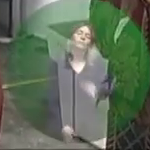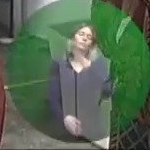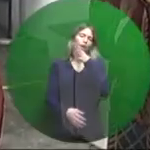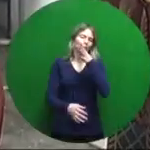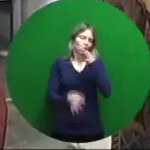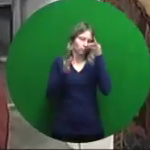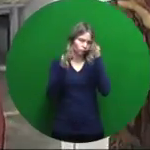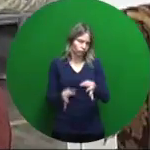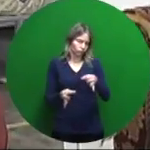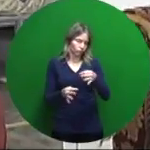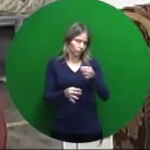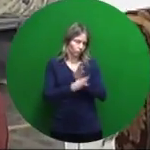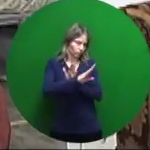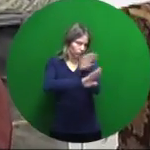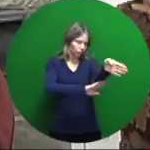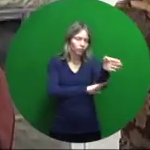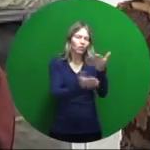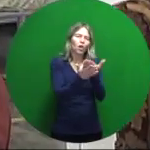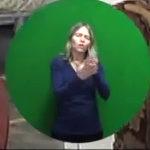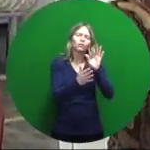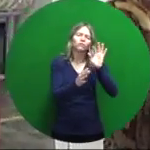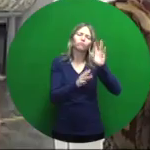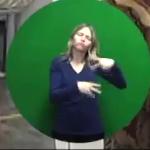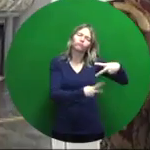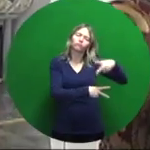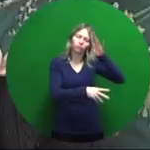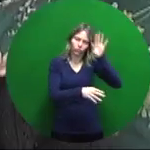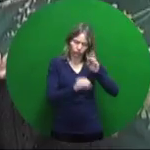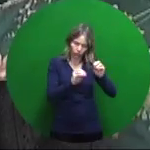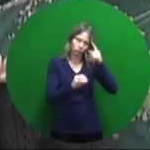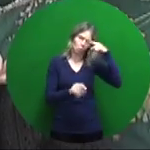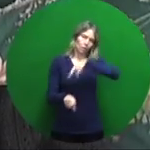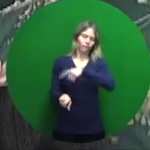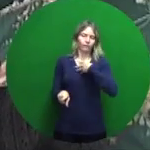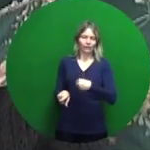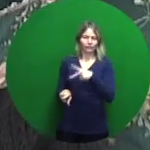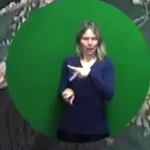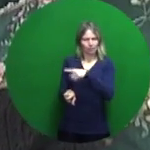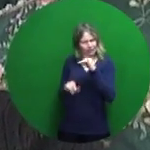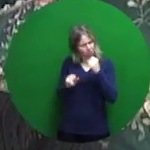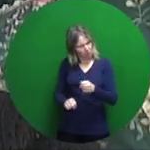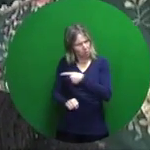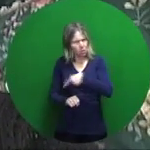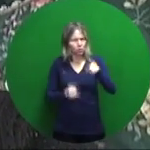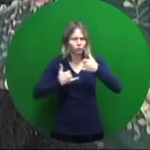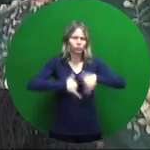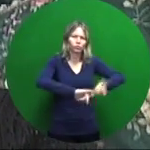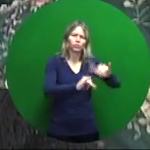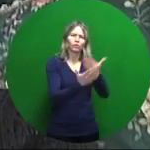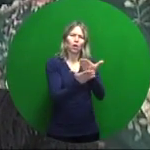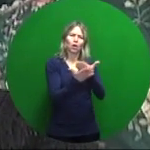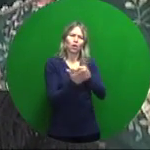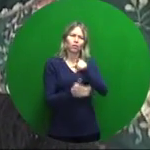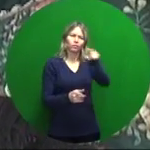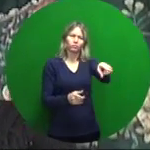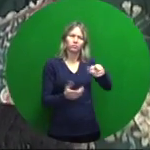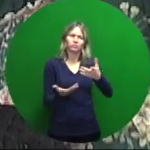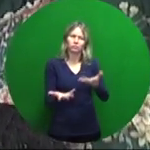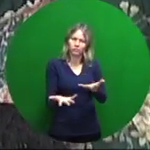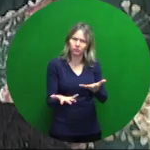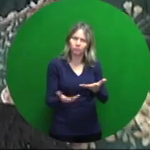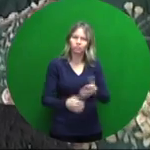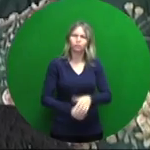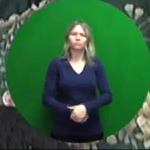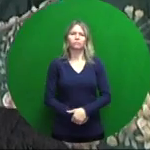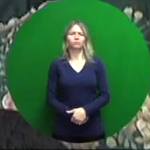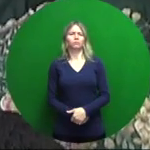And when she went to education to find out if Philip can go to school here, in in the